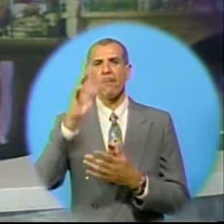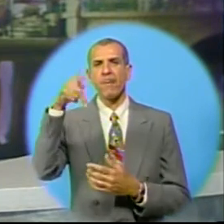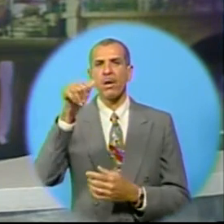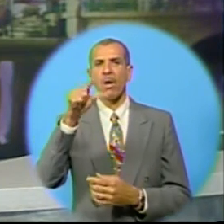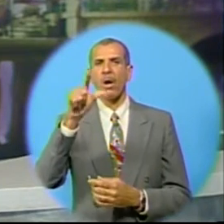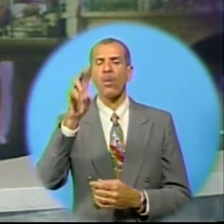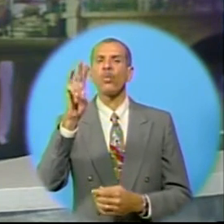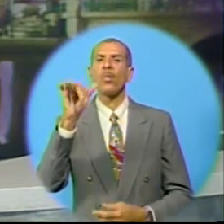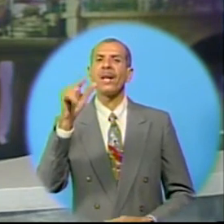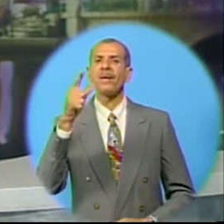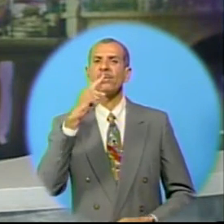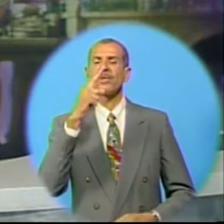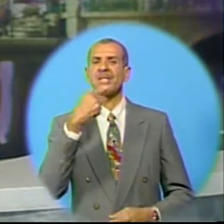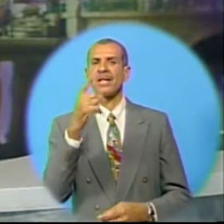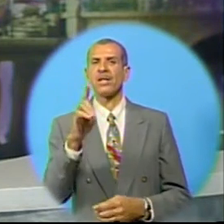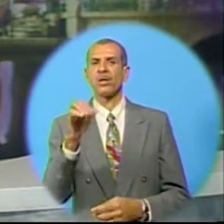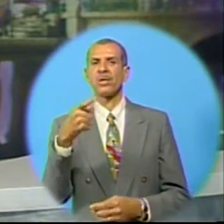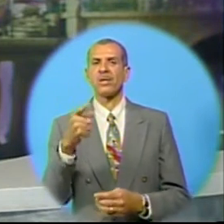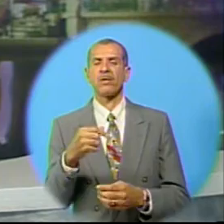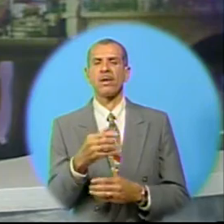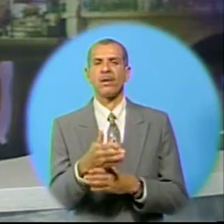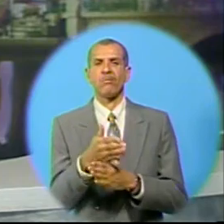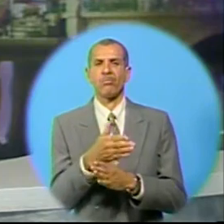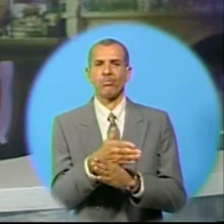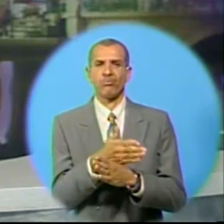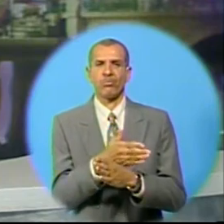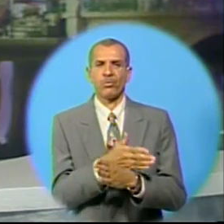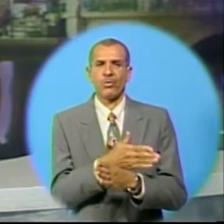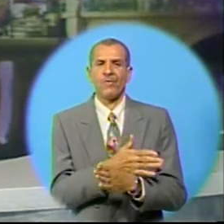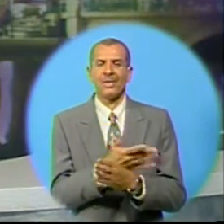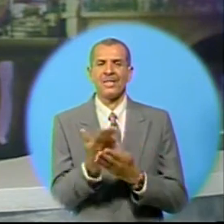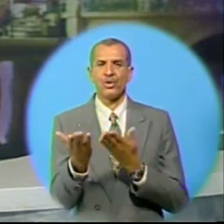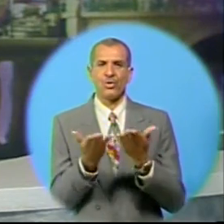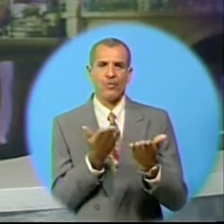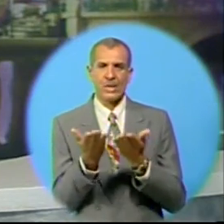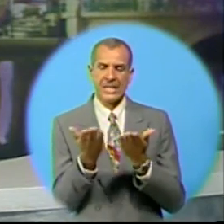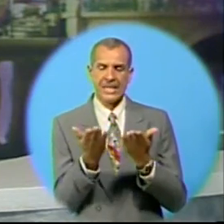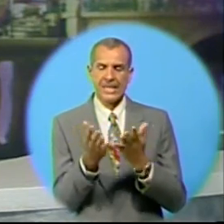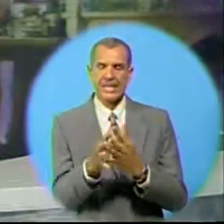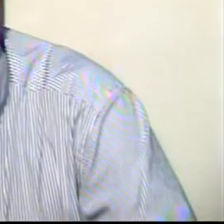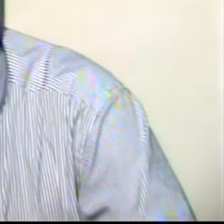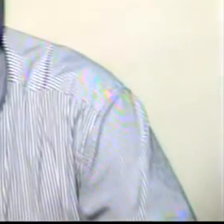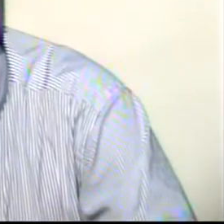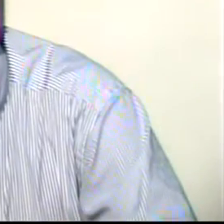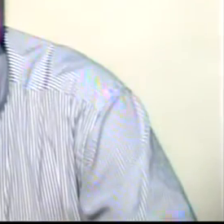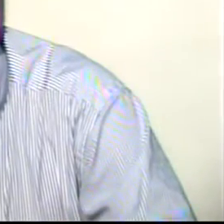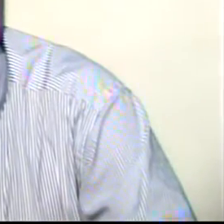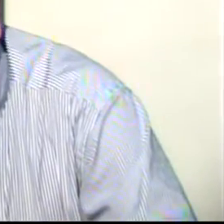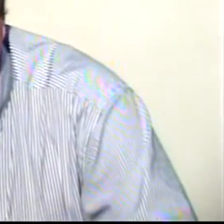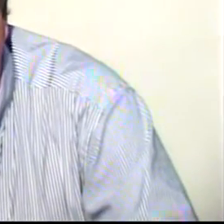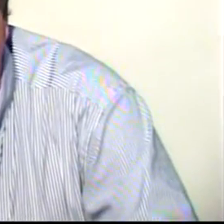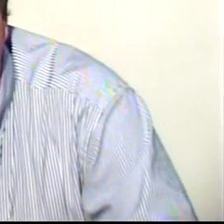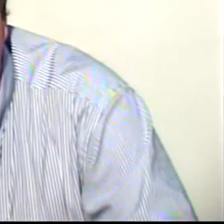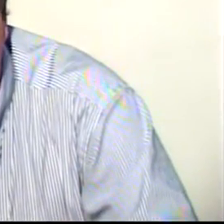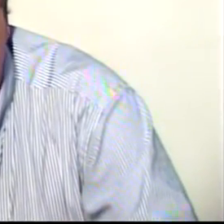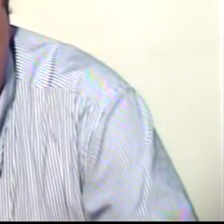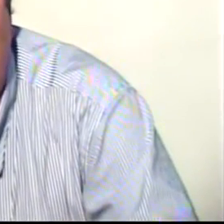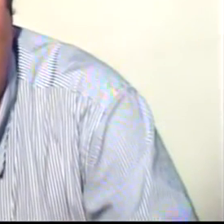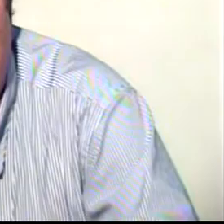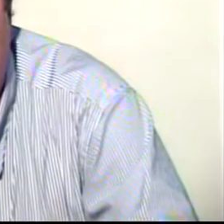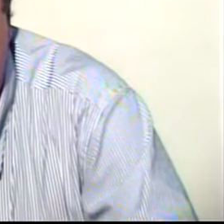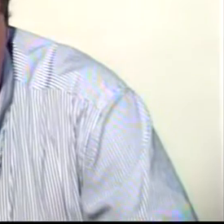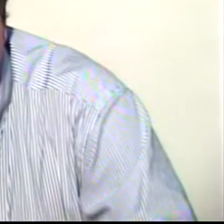the donation will increase the efficiency and delivery of services. An improved C9 would